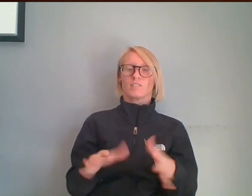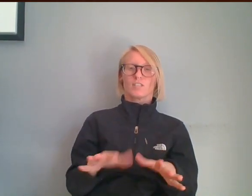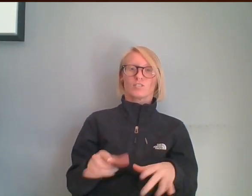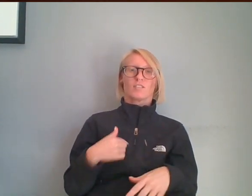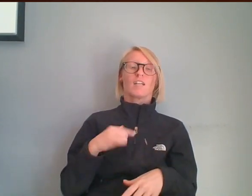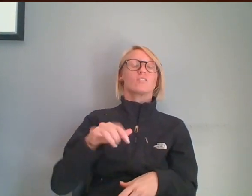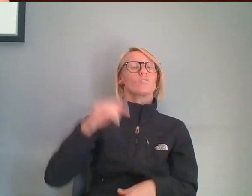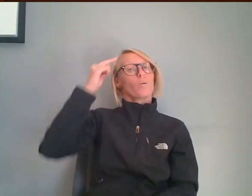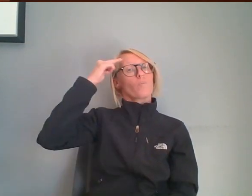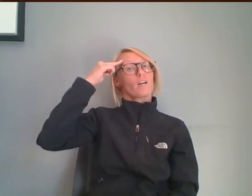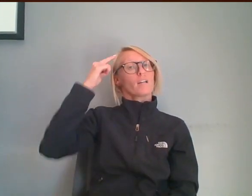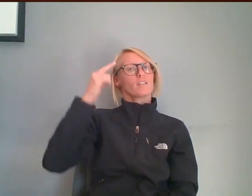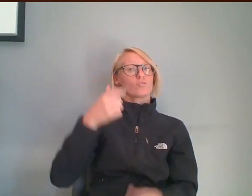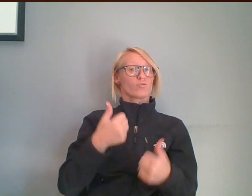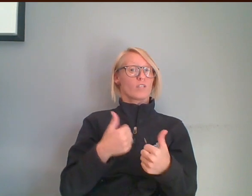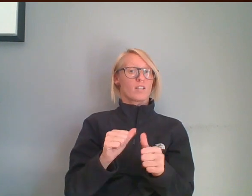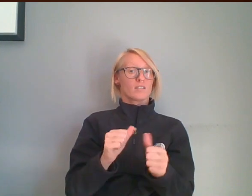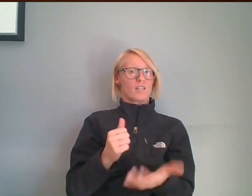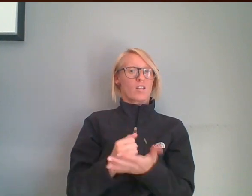trying to help you get it right.